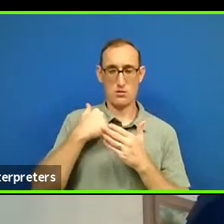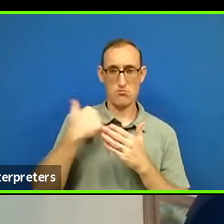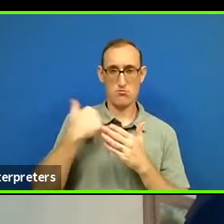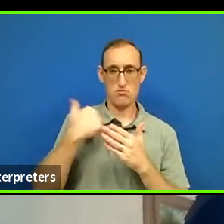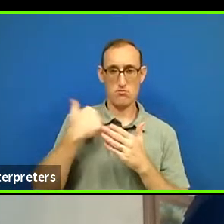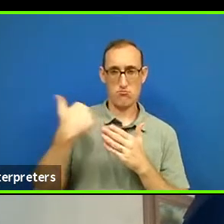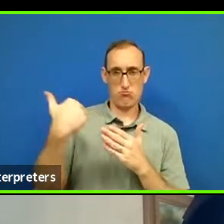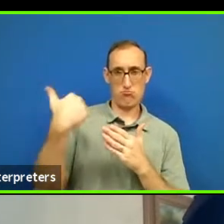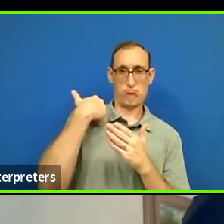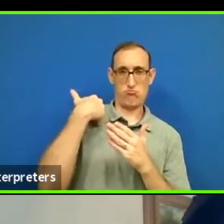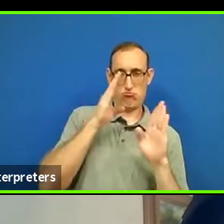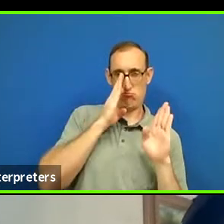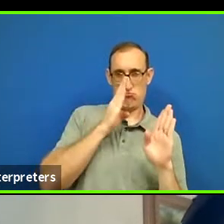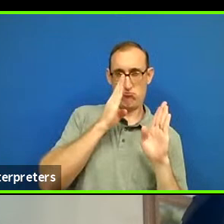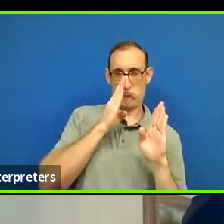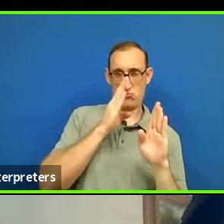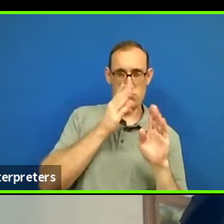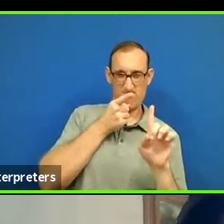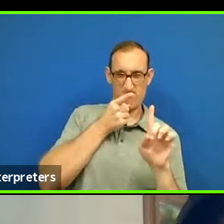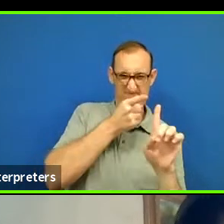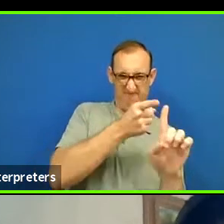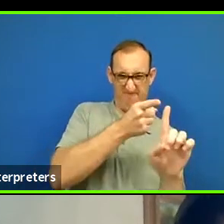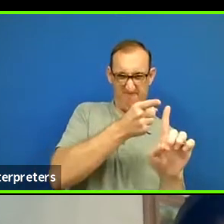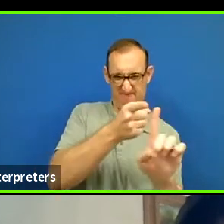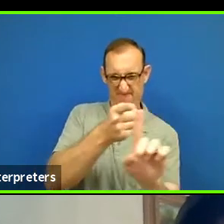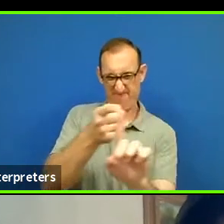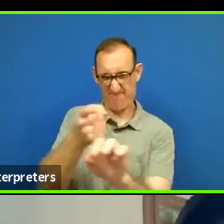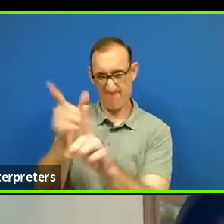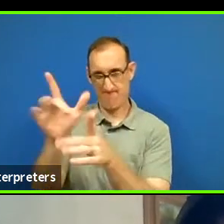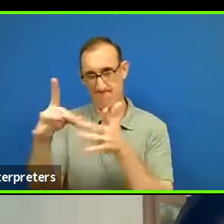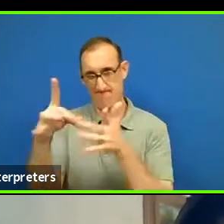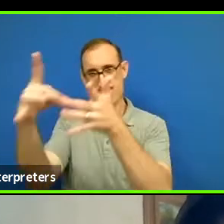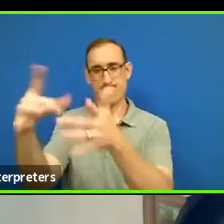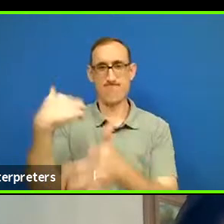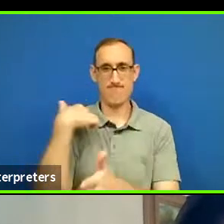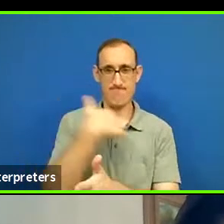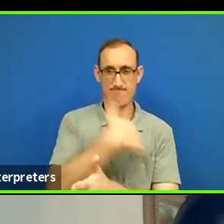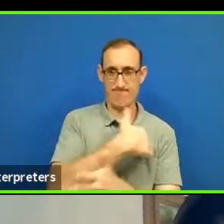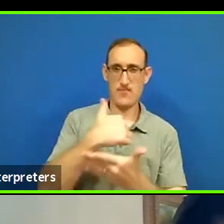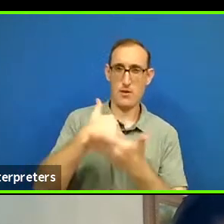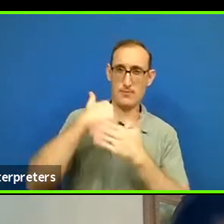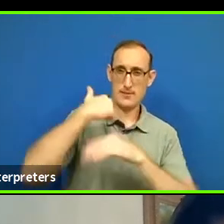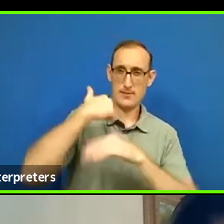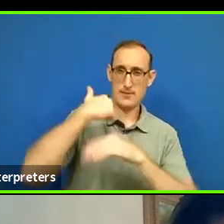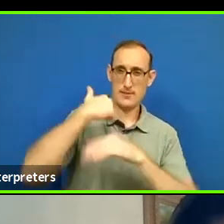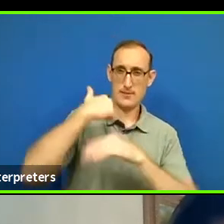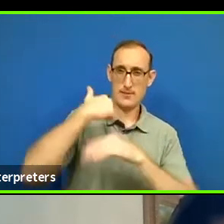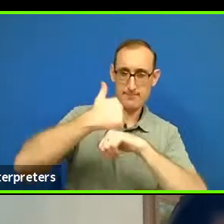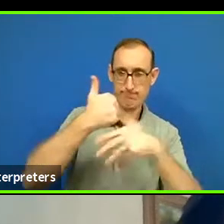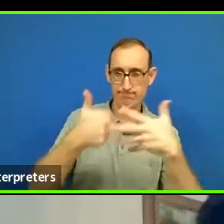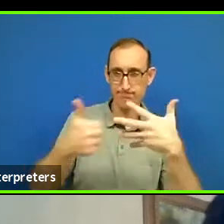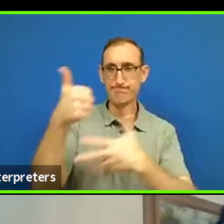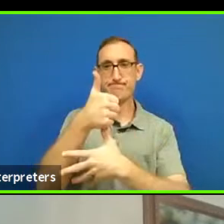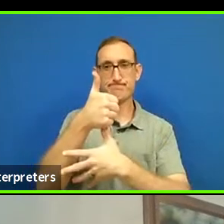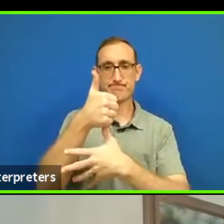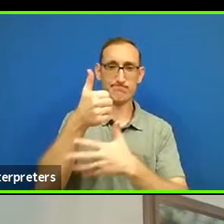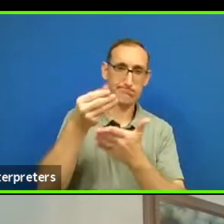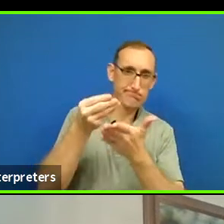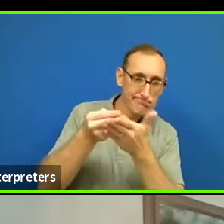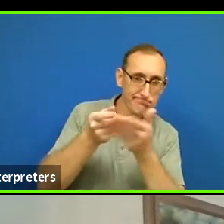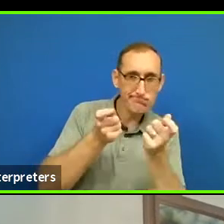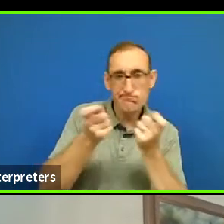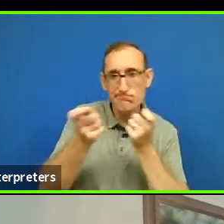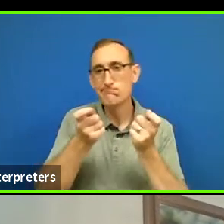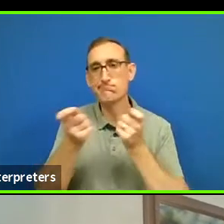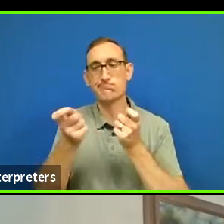us, and just set some priorities for ourselves in terms of growth around financial management